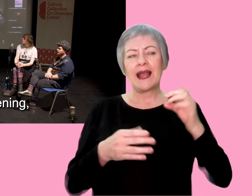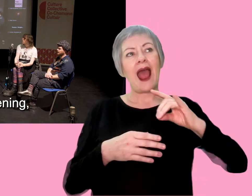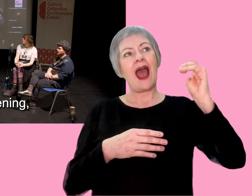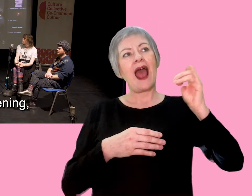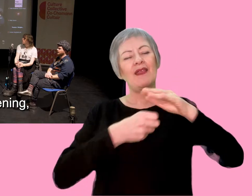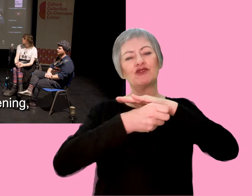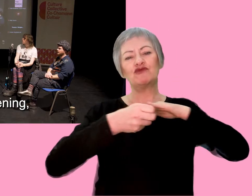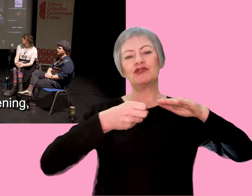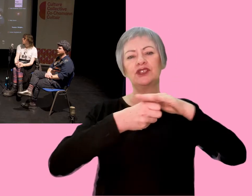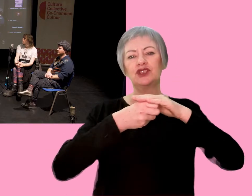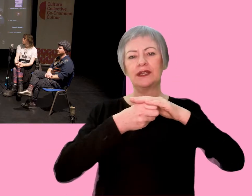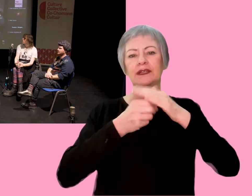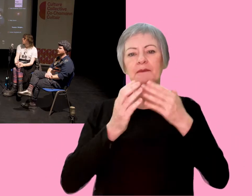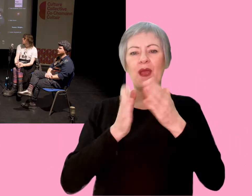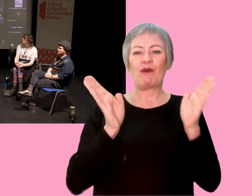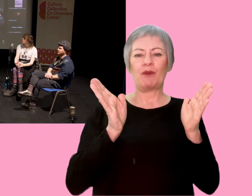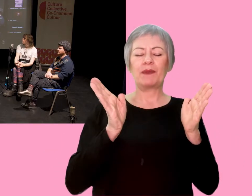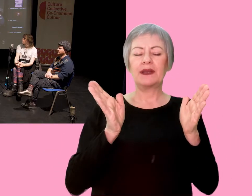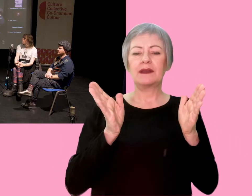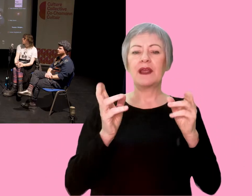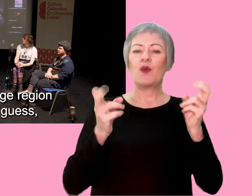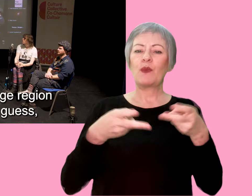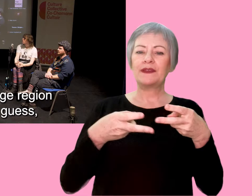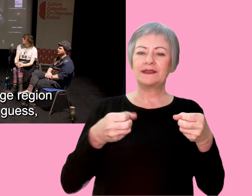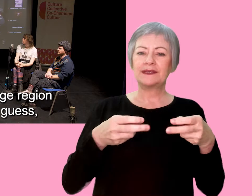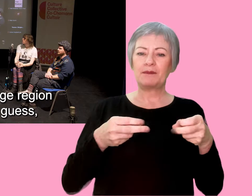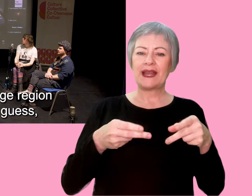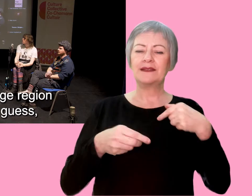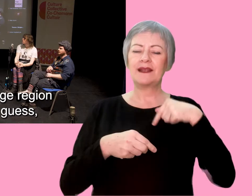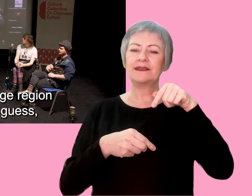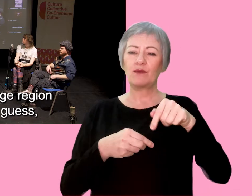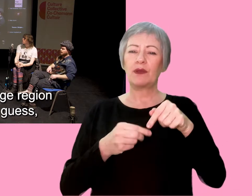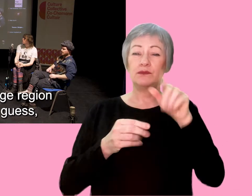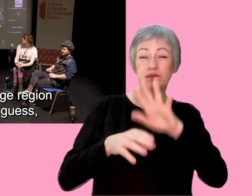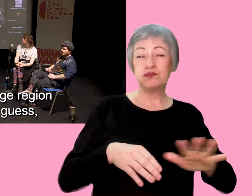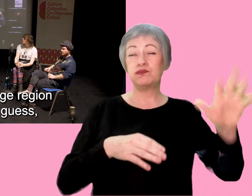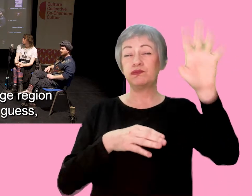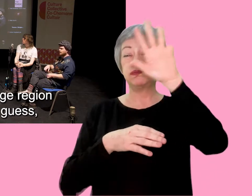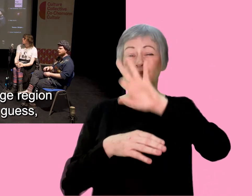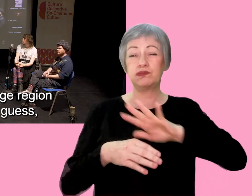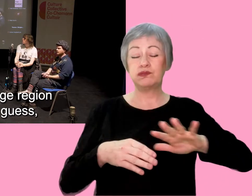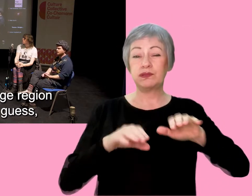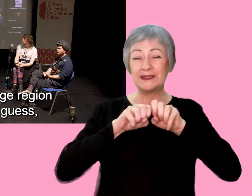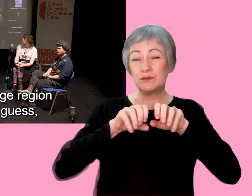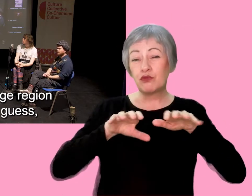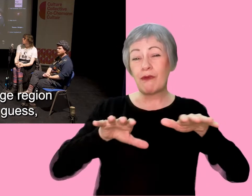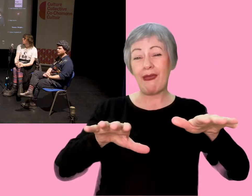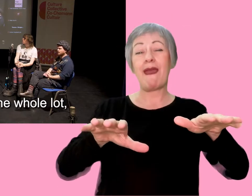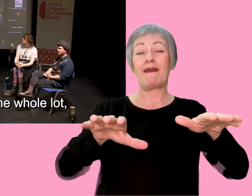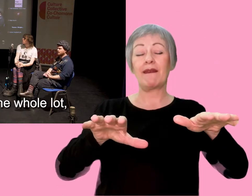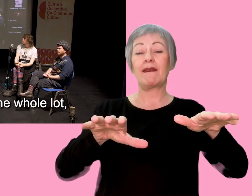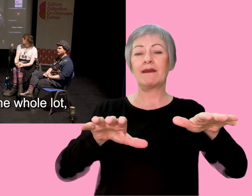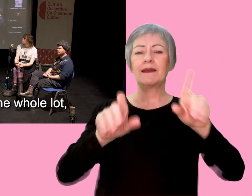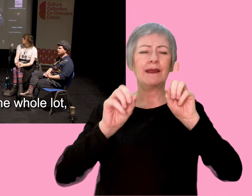as I said in my opening, I don't know if you saw the subtitles, but Highland region is a large region and well spread. So I guess